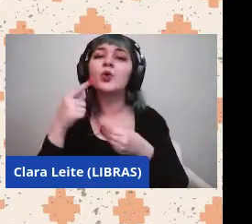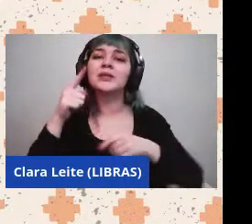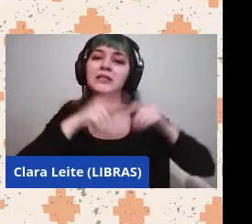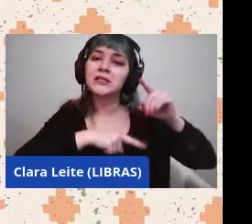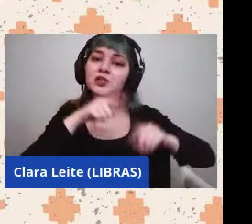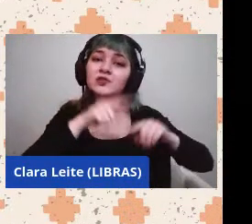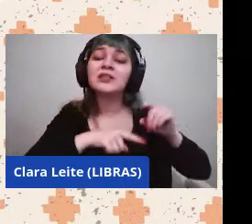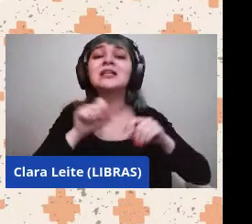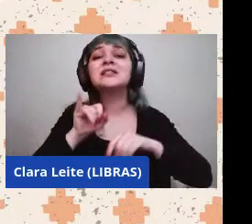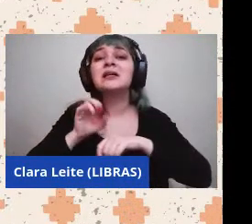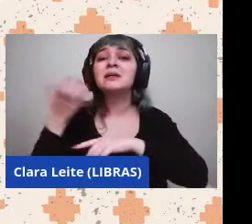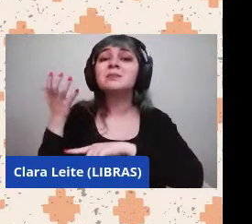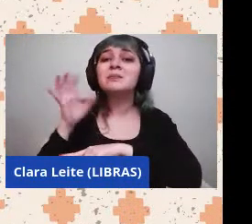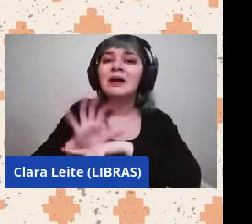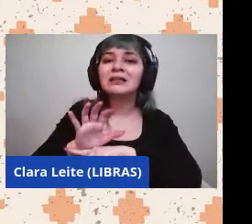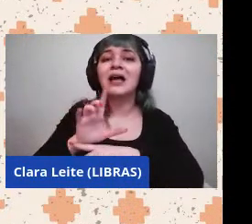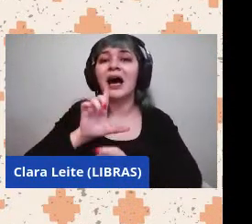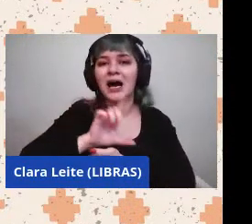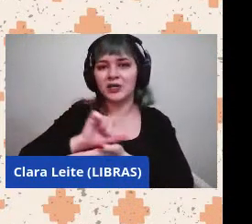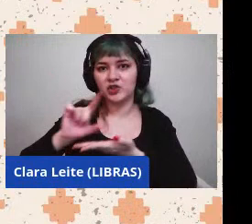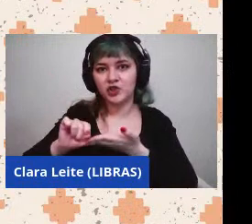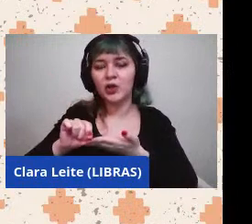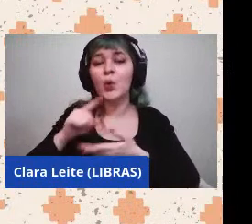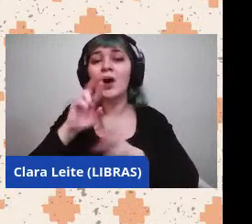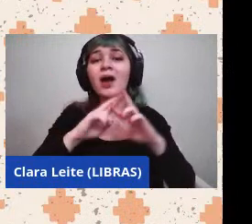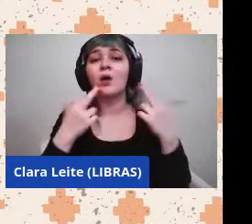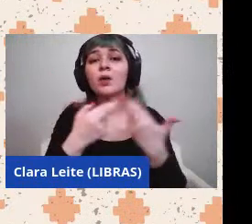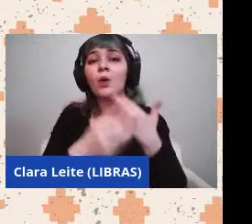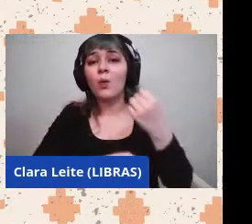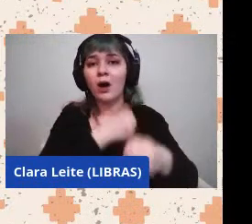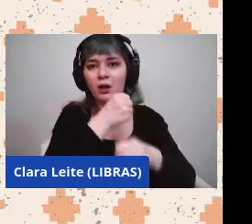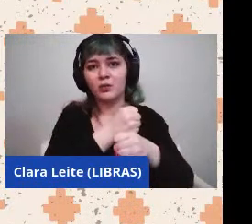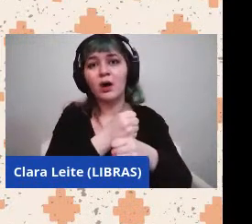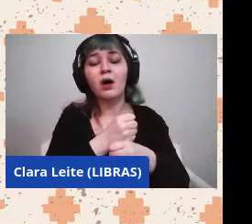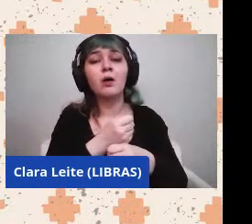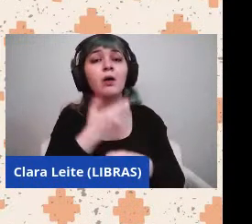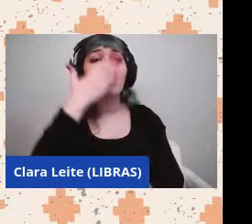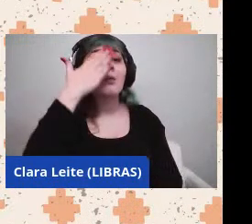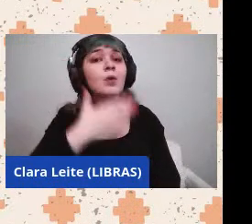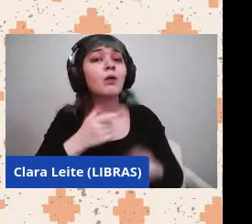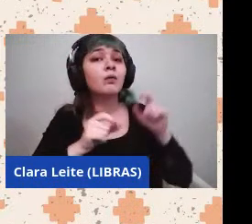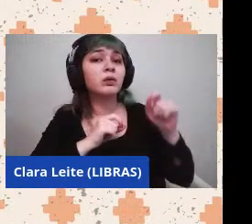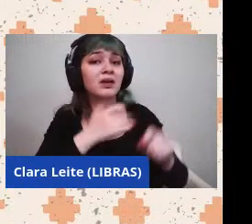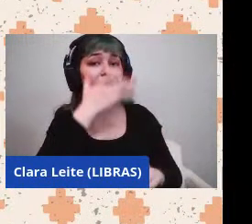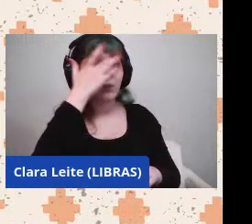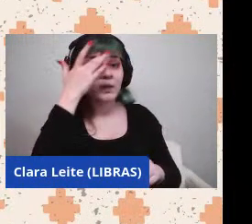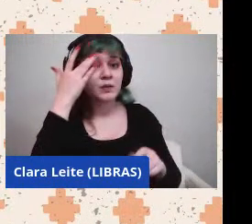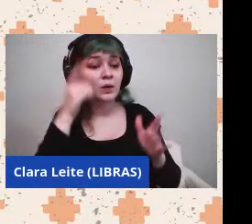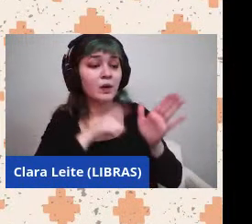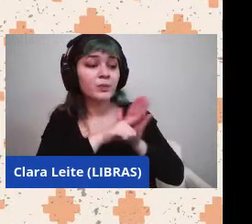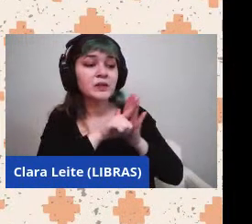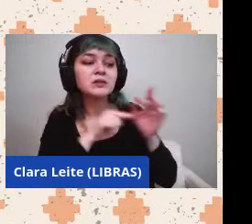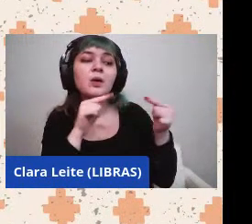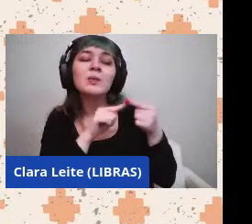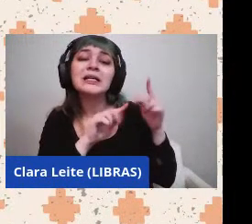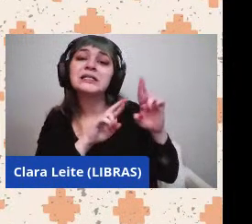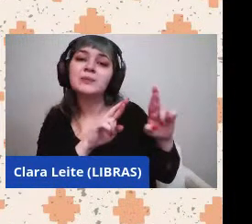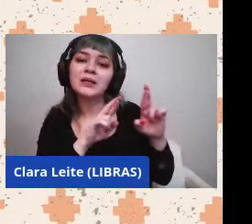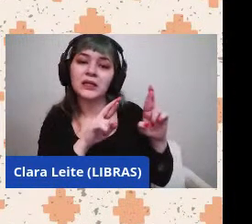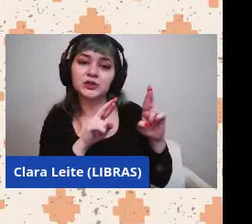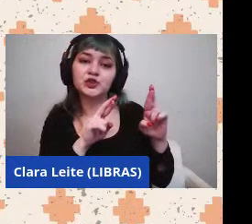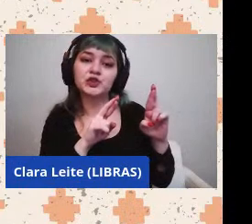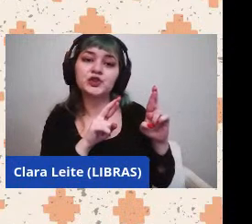a paper to the annual meeting, not only attests to the fact that the research meets the expectations of